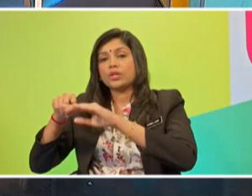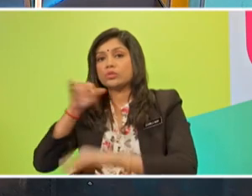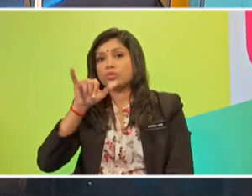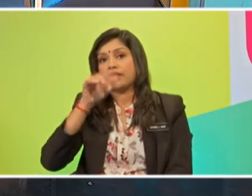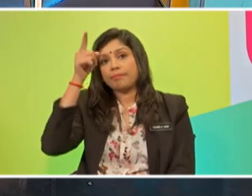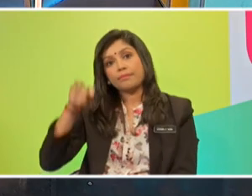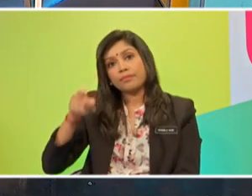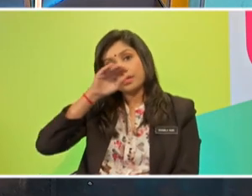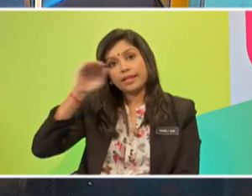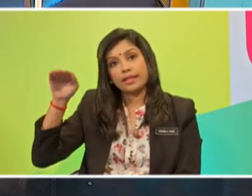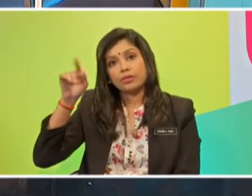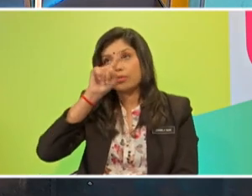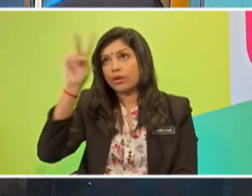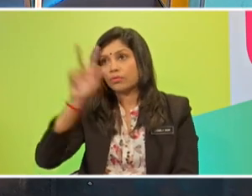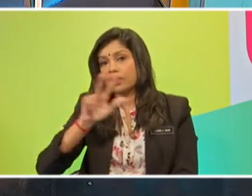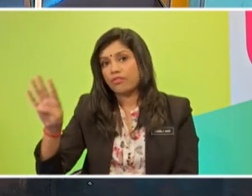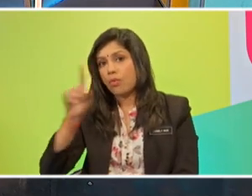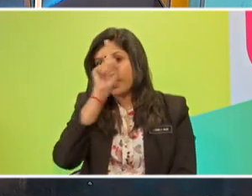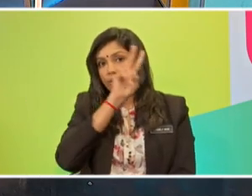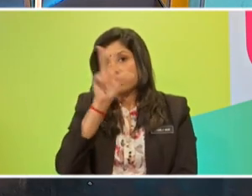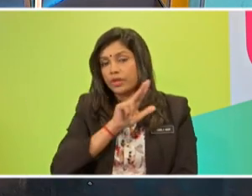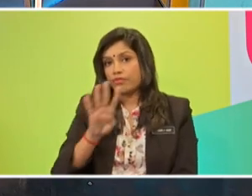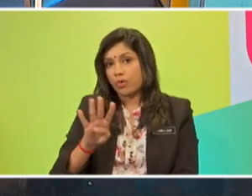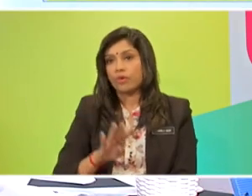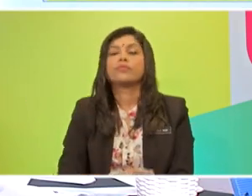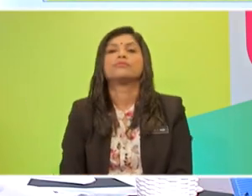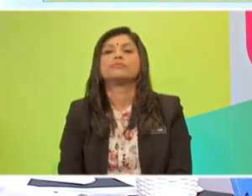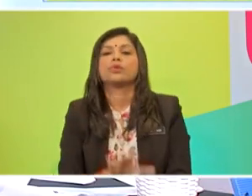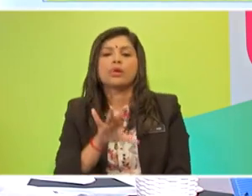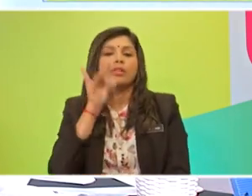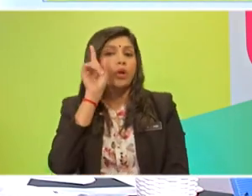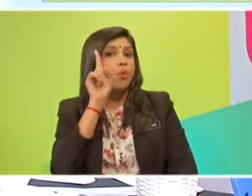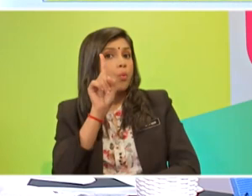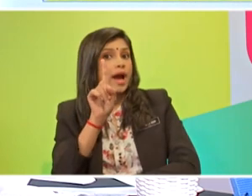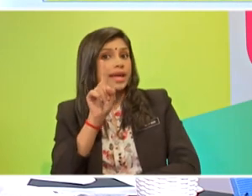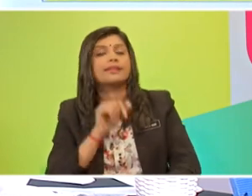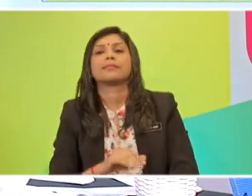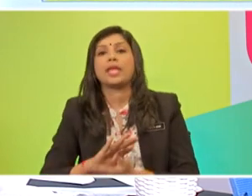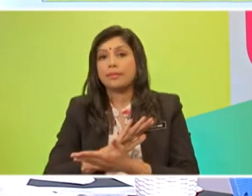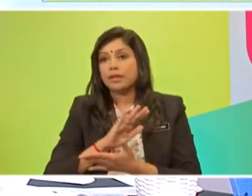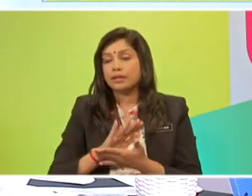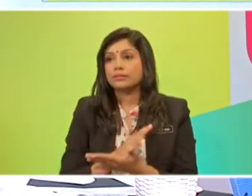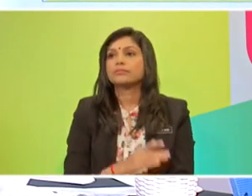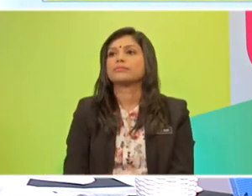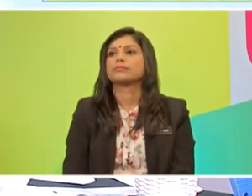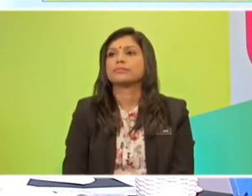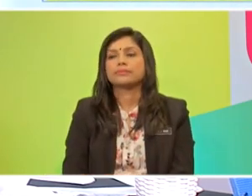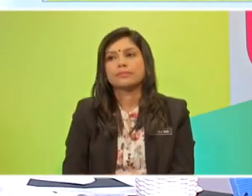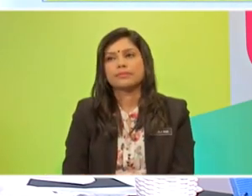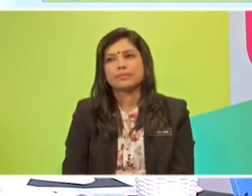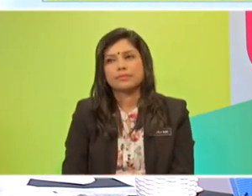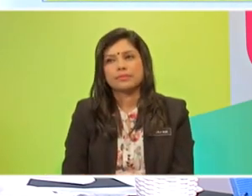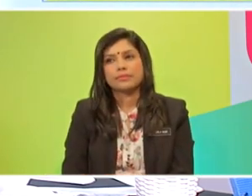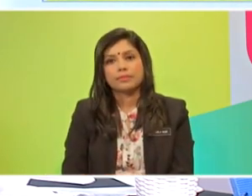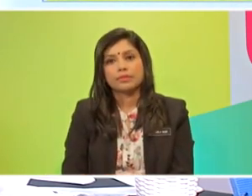take one of the papers. Okay. Okay. So we just cut one